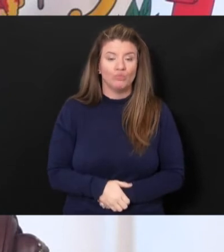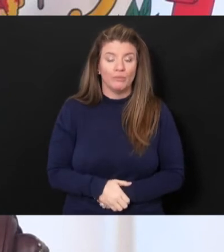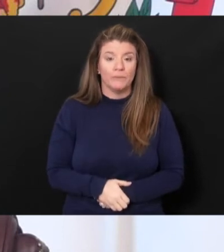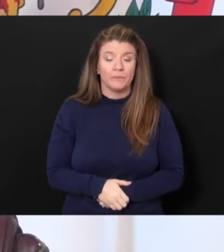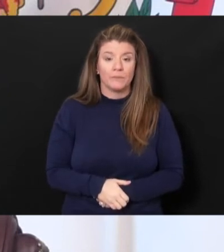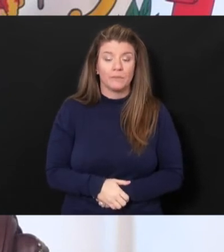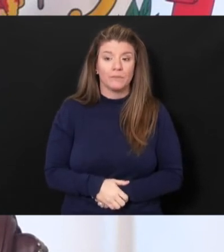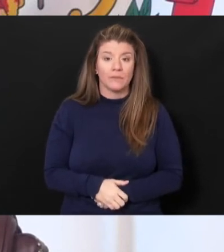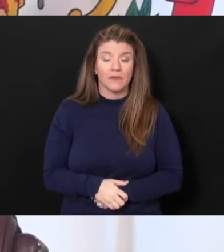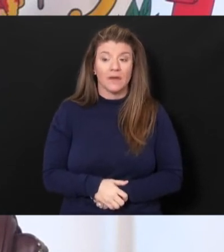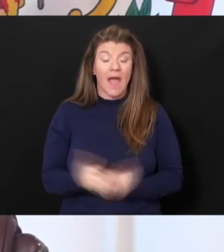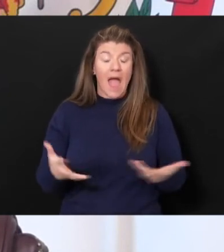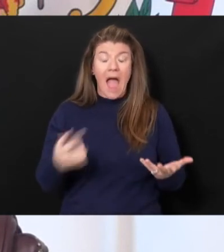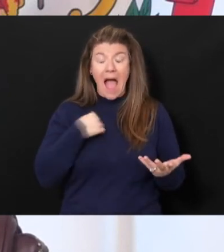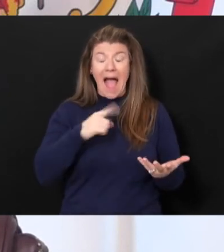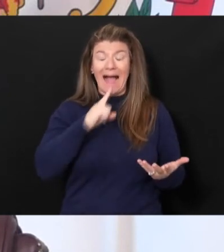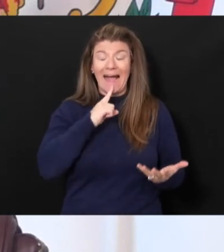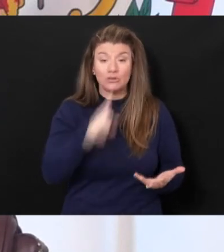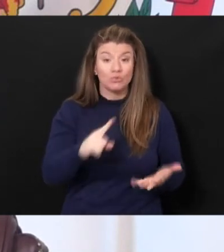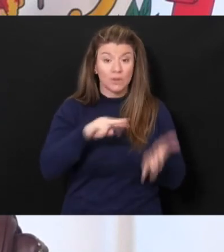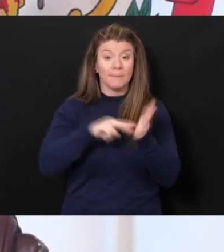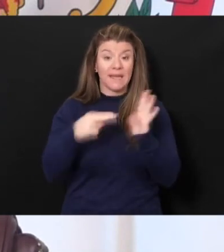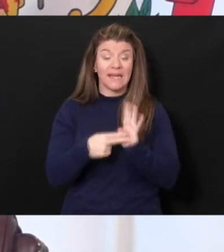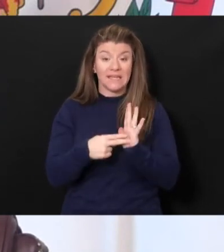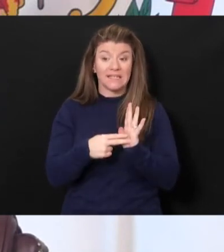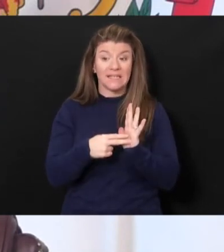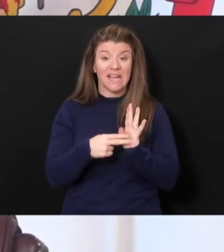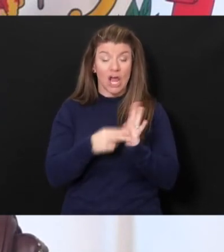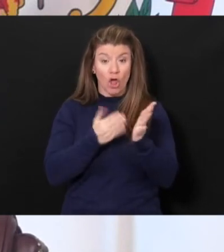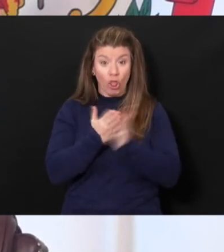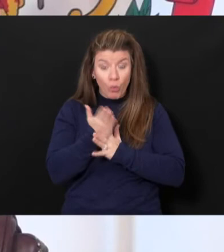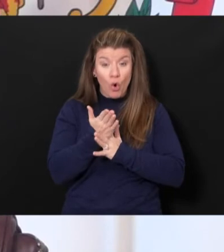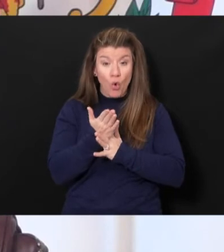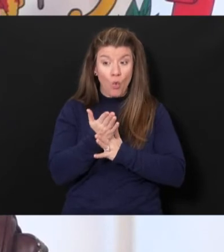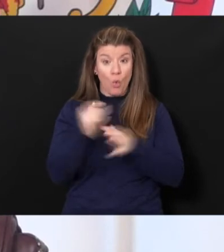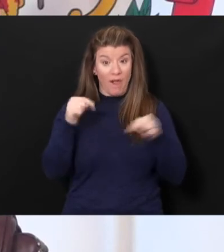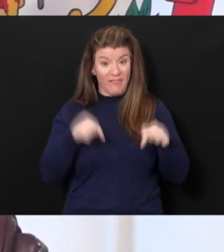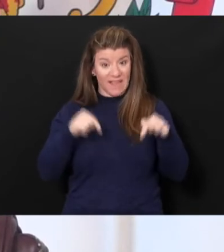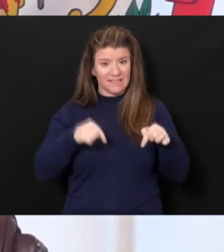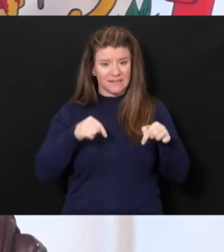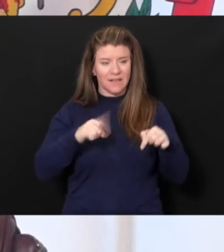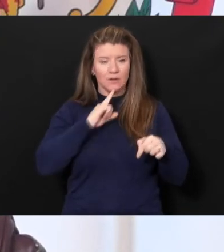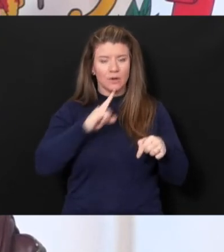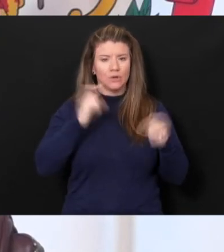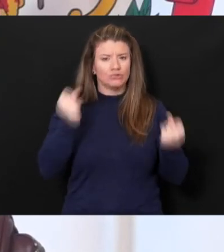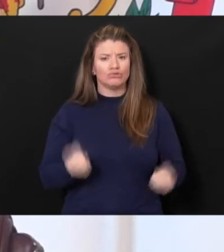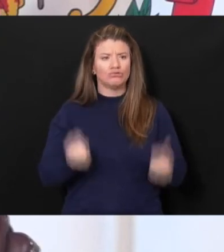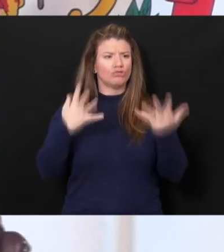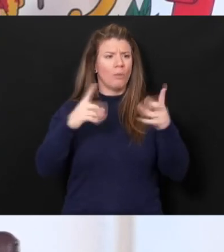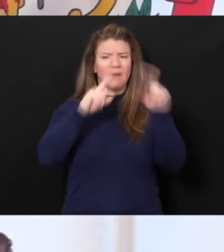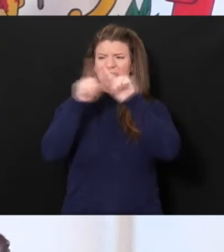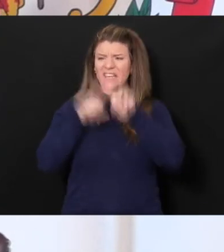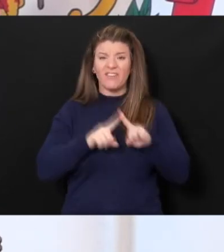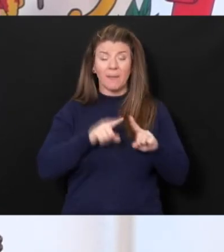Paul, I truly mean this, through this. There's so many different things, but if you'll